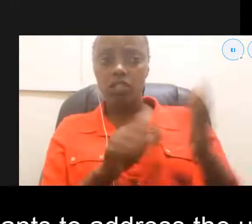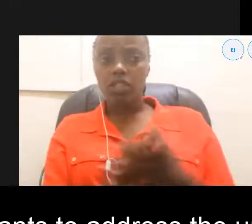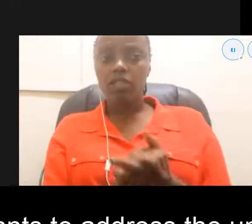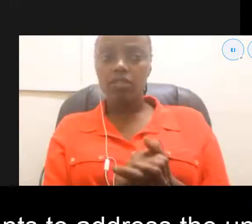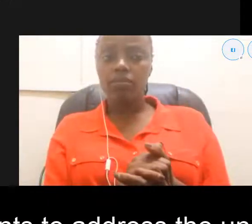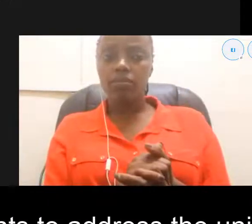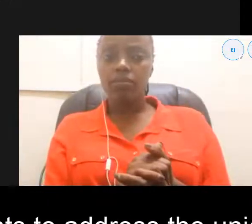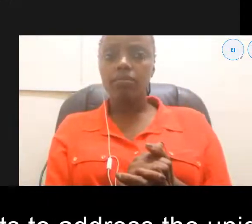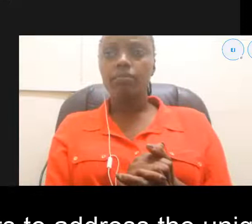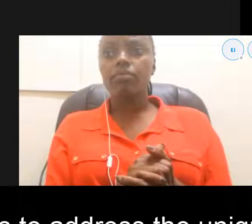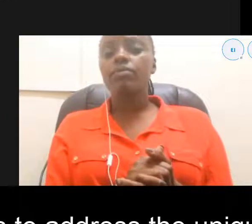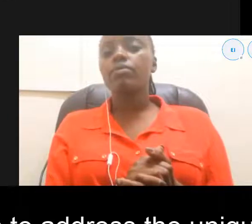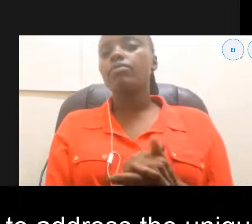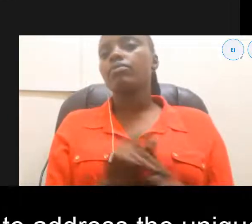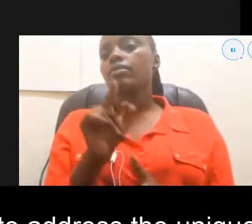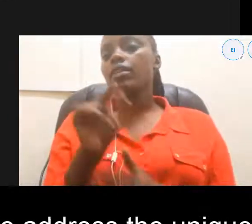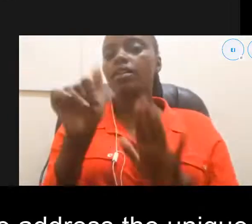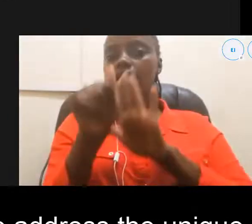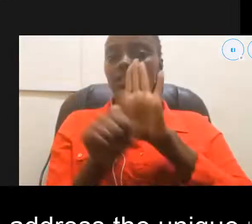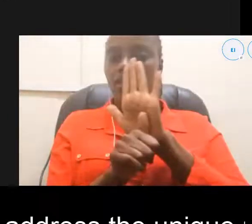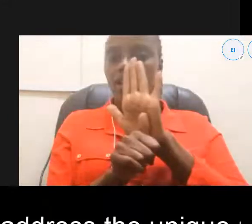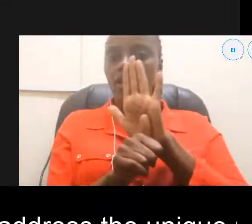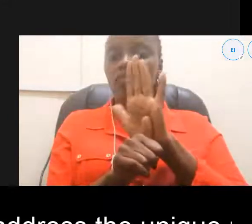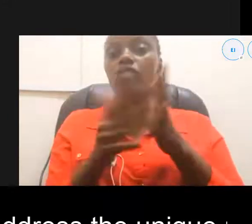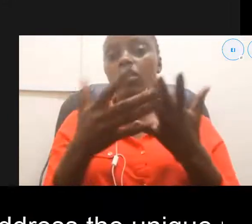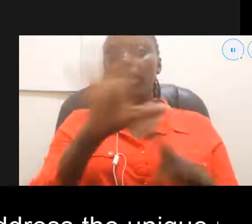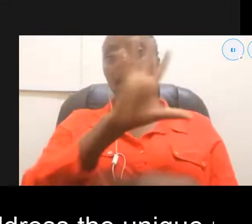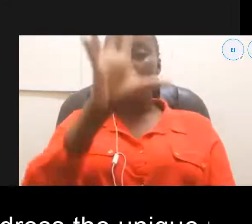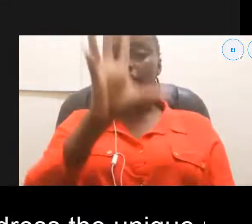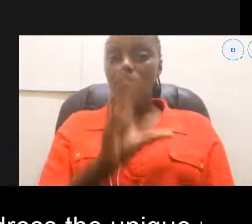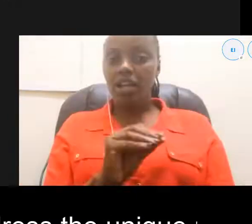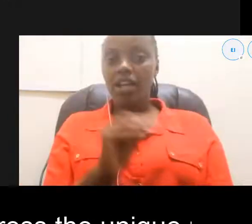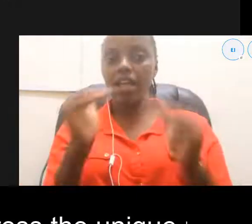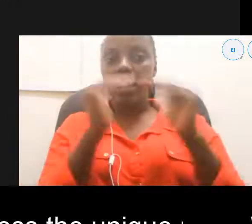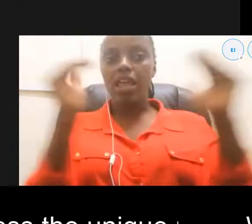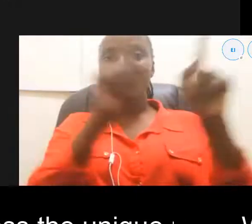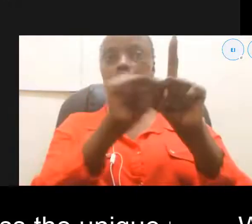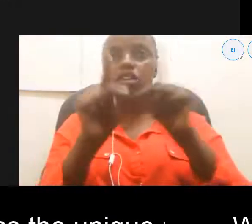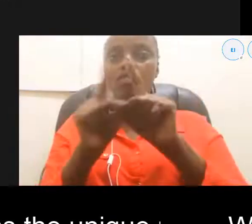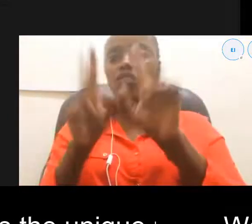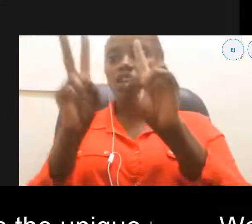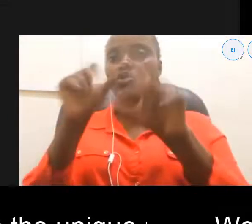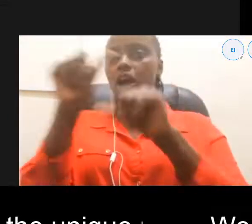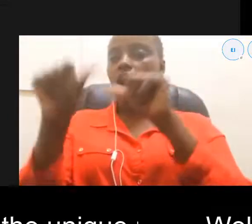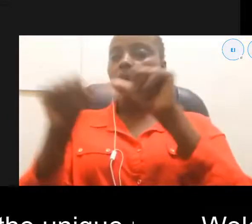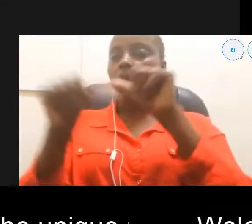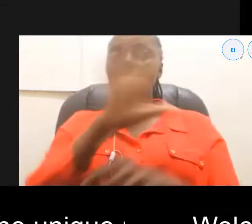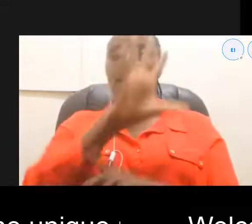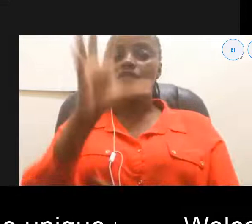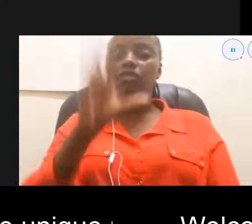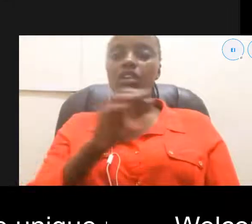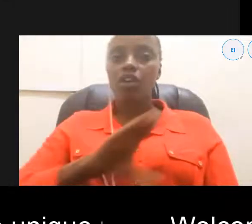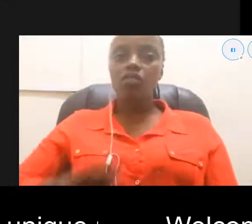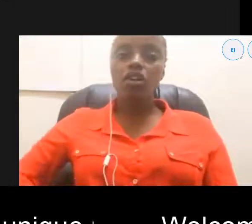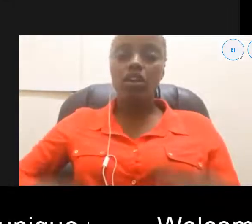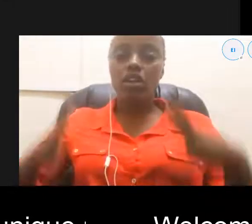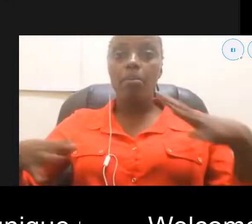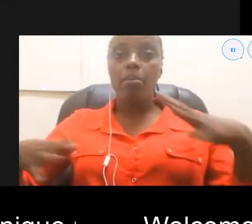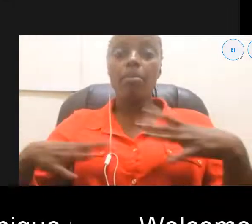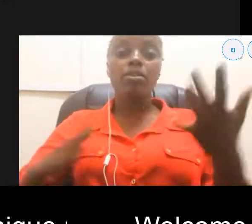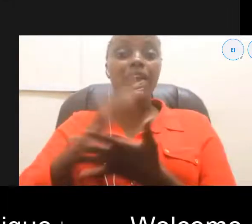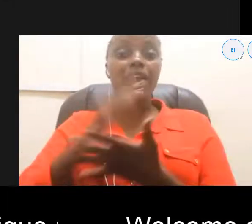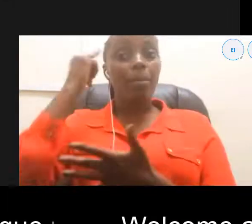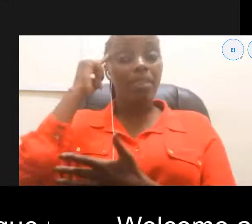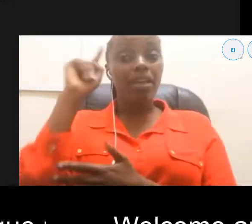setting the agenda at the continental level, especially around the African Commission on the Human and People's Rights. I think the first